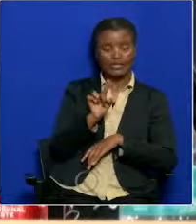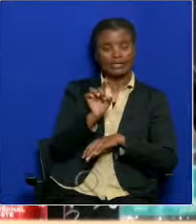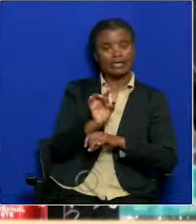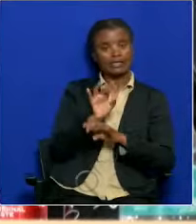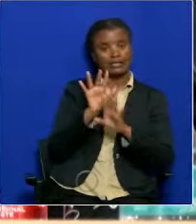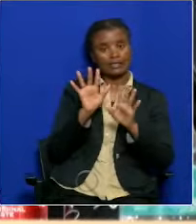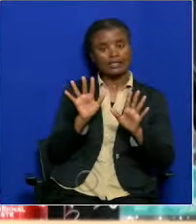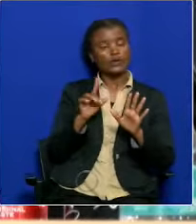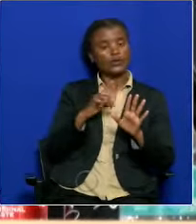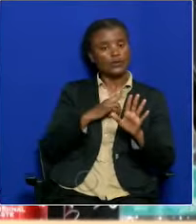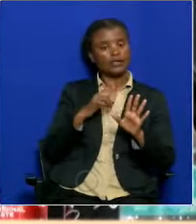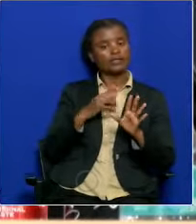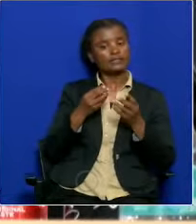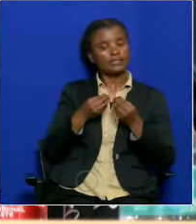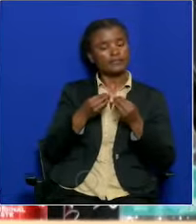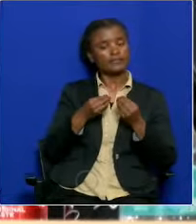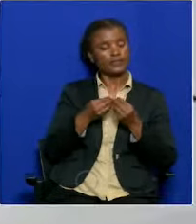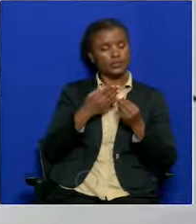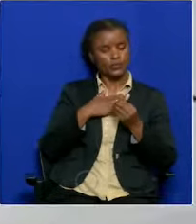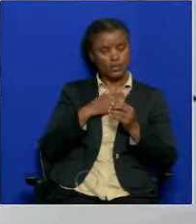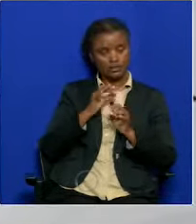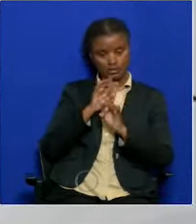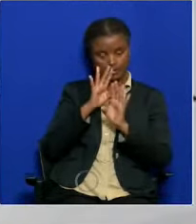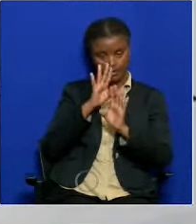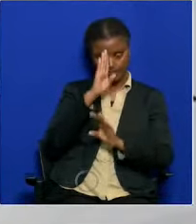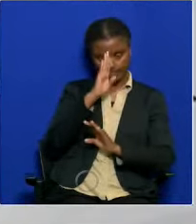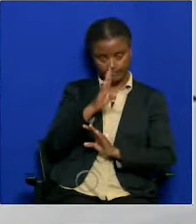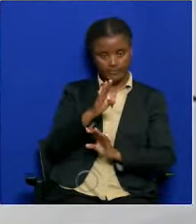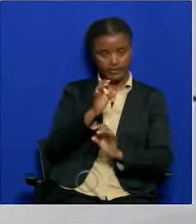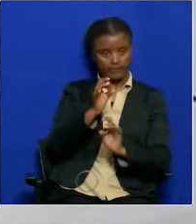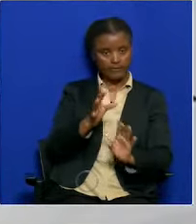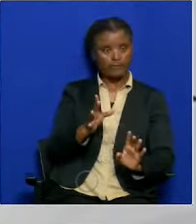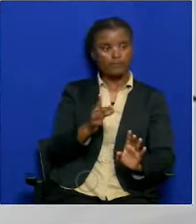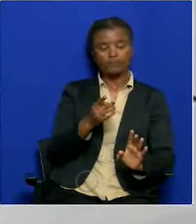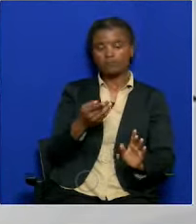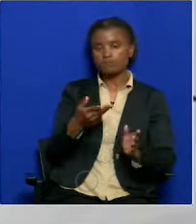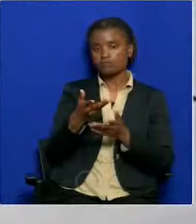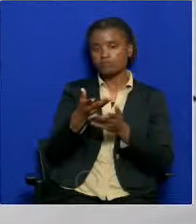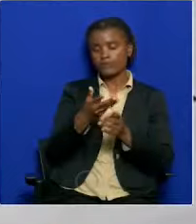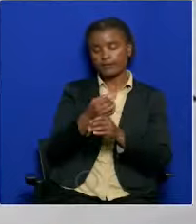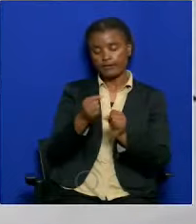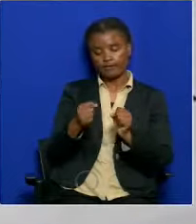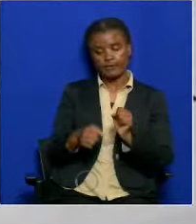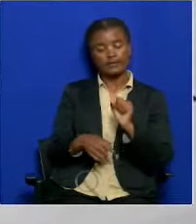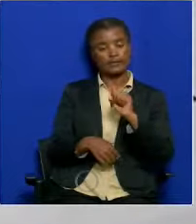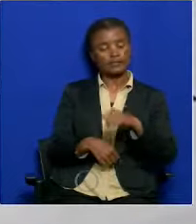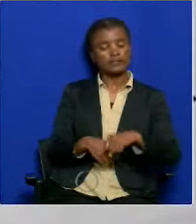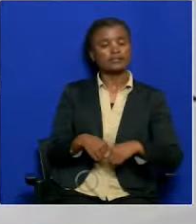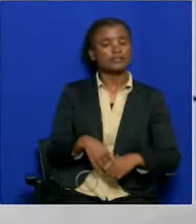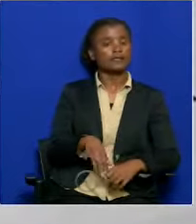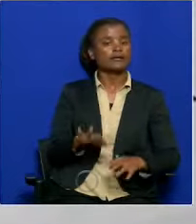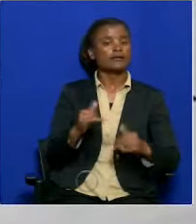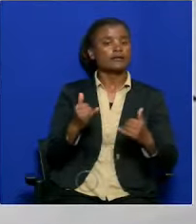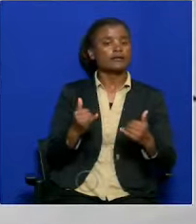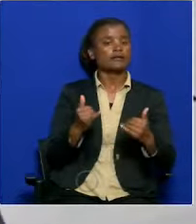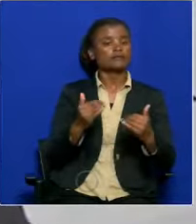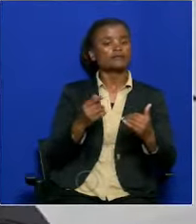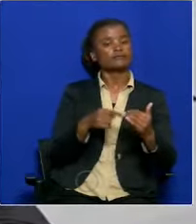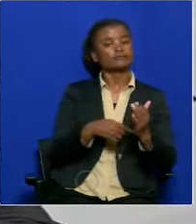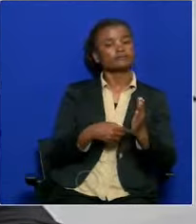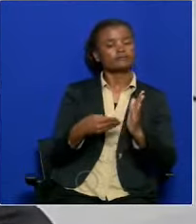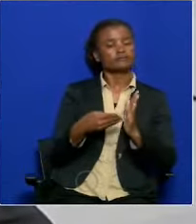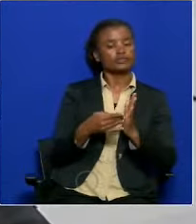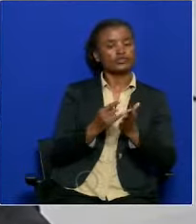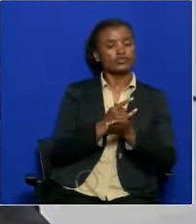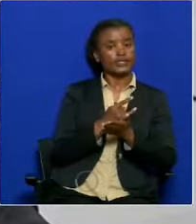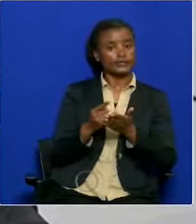to set the record straight with. Yes. All right, so now if we can then go to the actual chats exchange. Can we